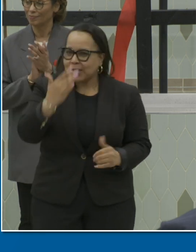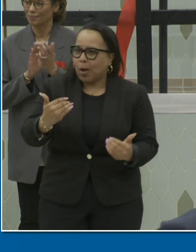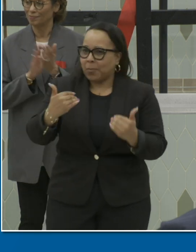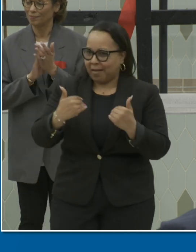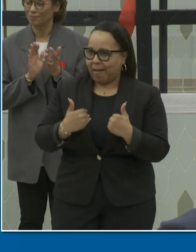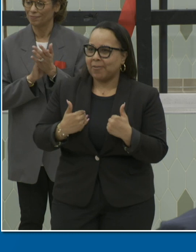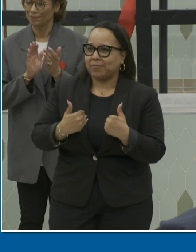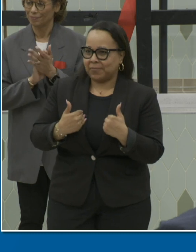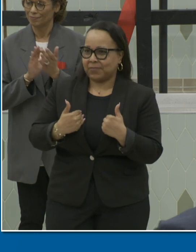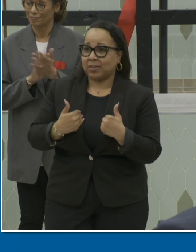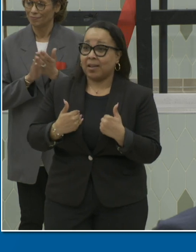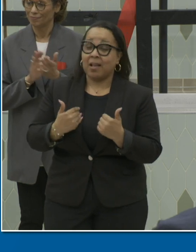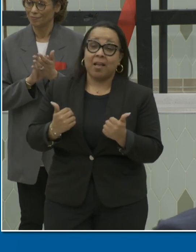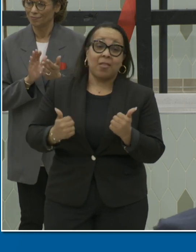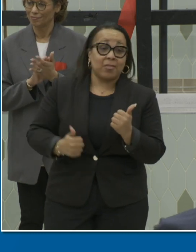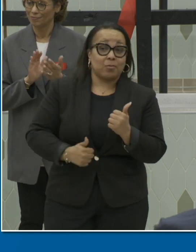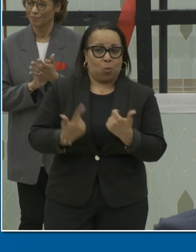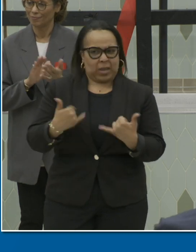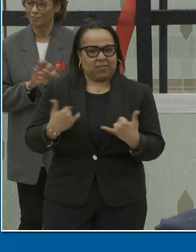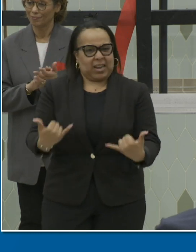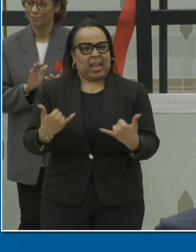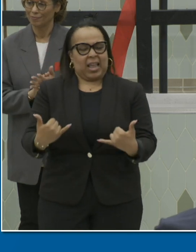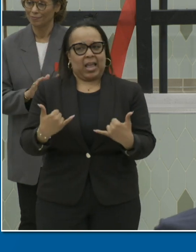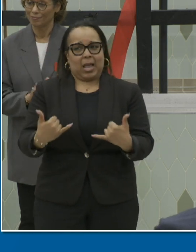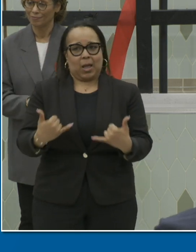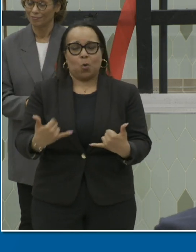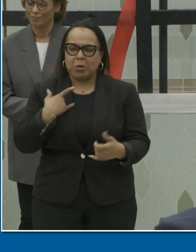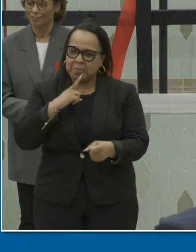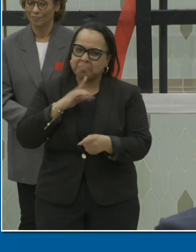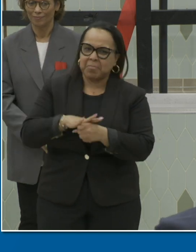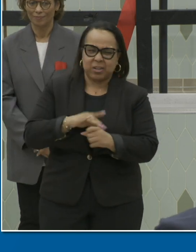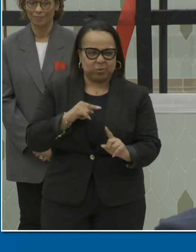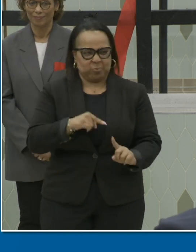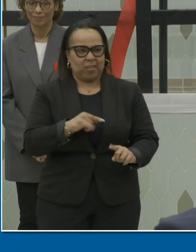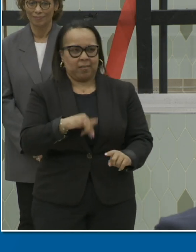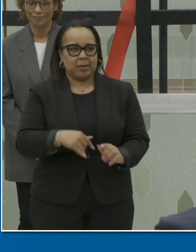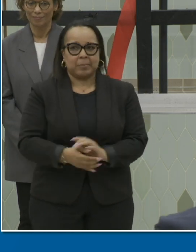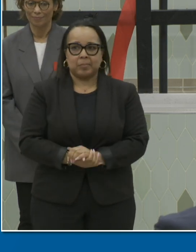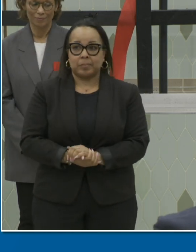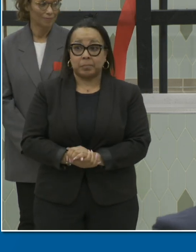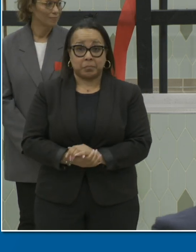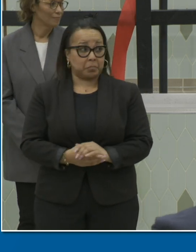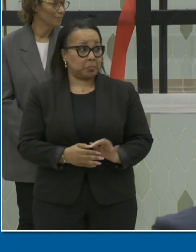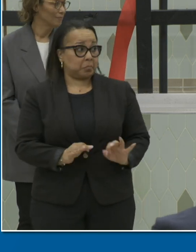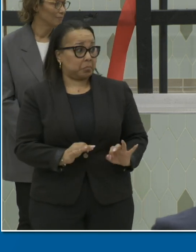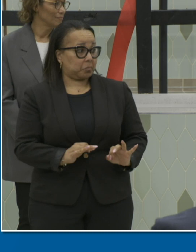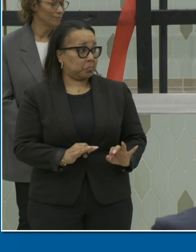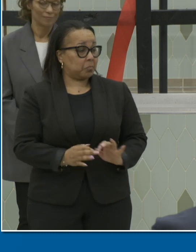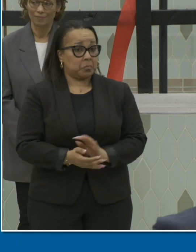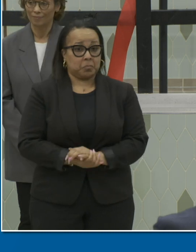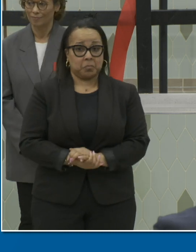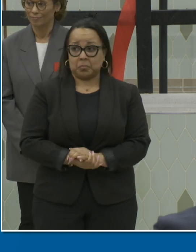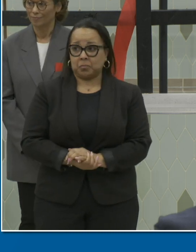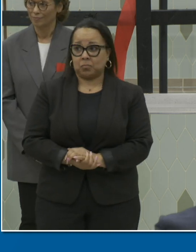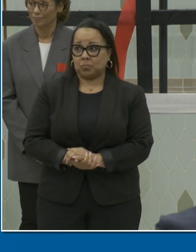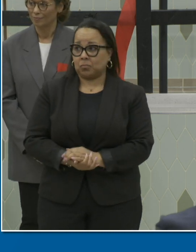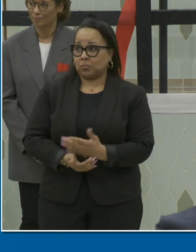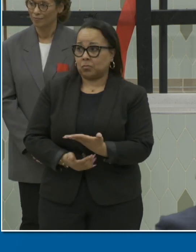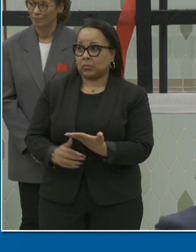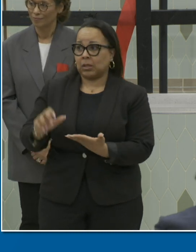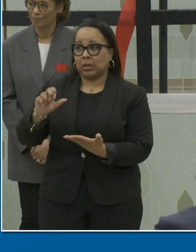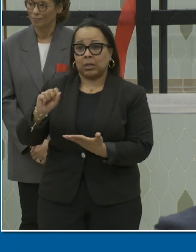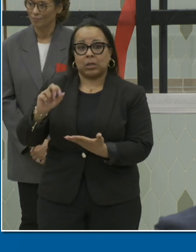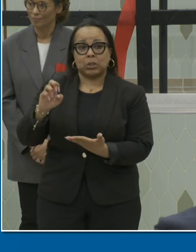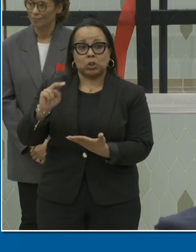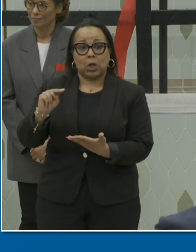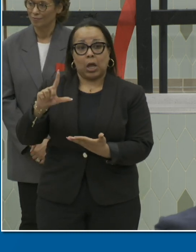we have the moment that we have now, because we're committed to doing that. How are we doing, cousin? Sean, you want one? Sean